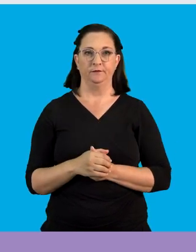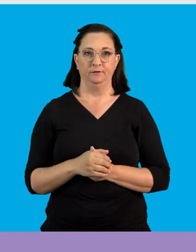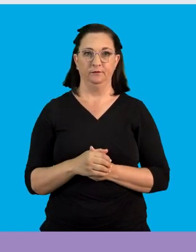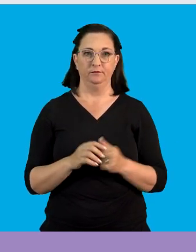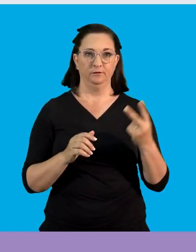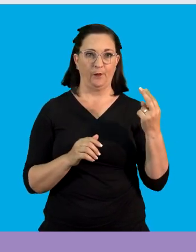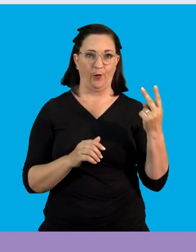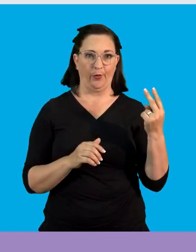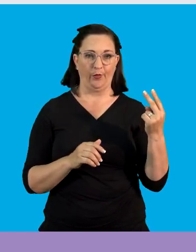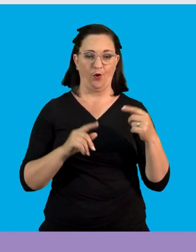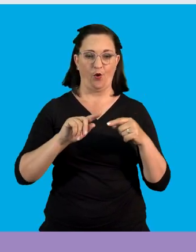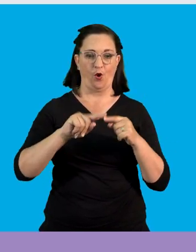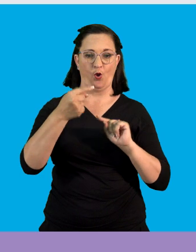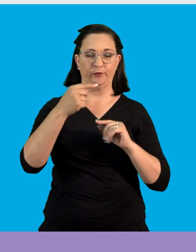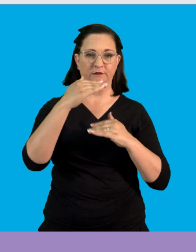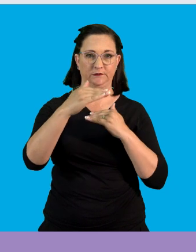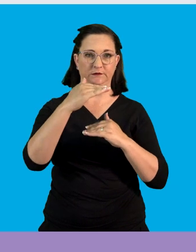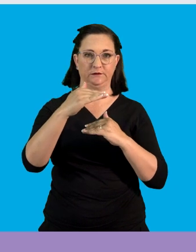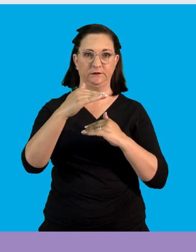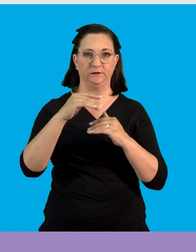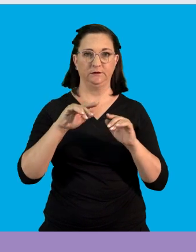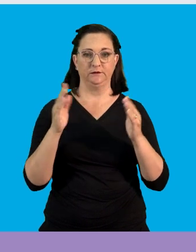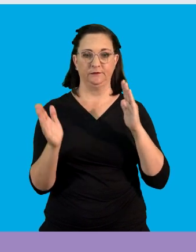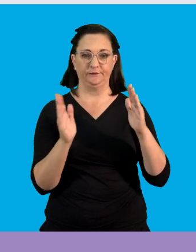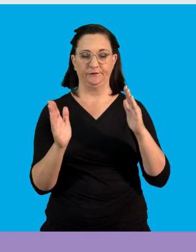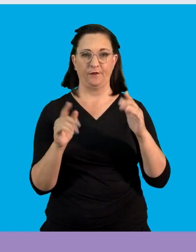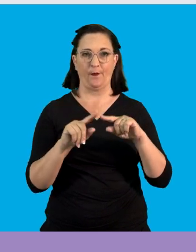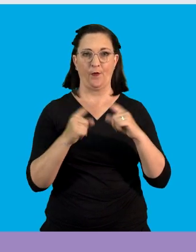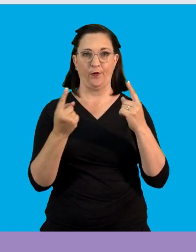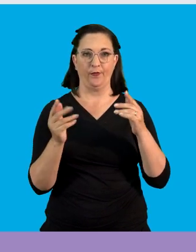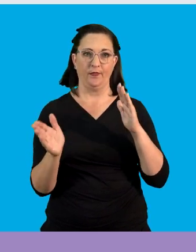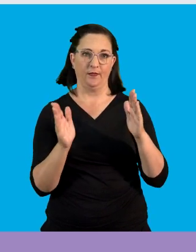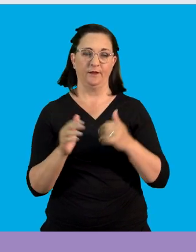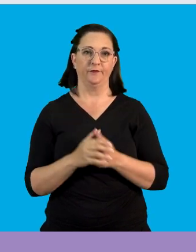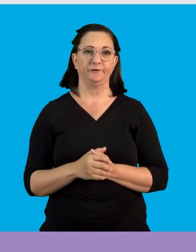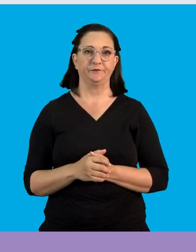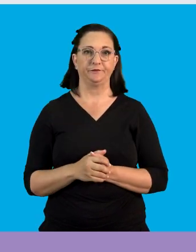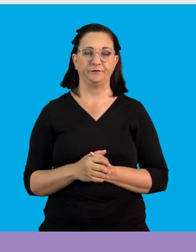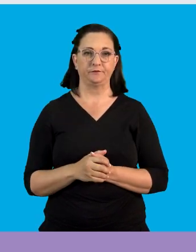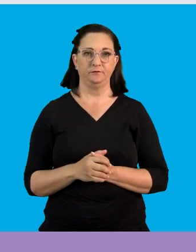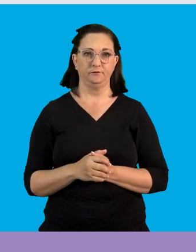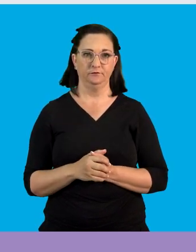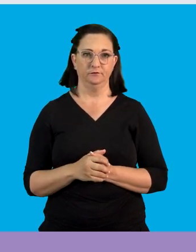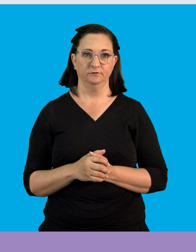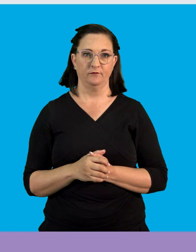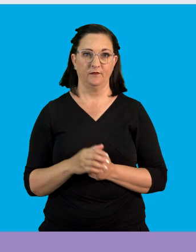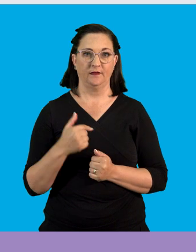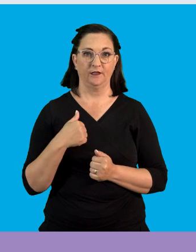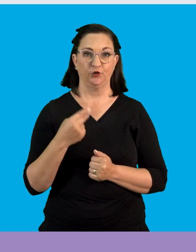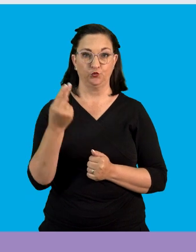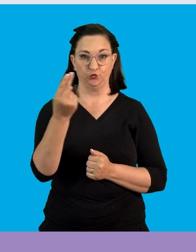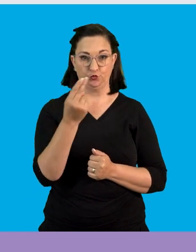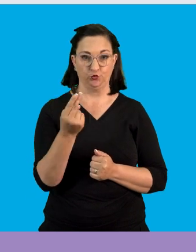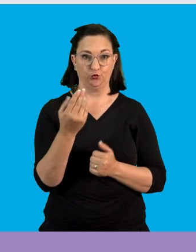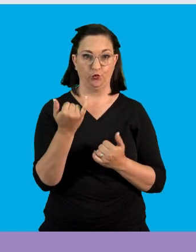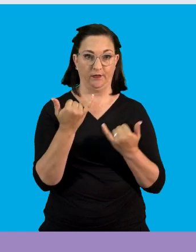Both pairs of opposite sides are parallel and equal. When I had drawn these two